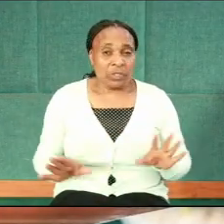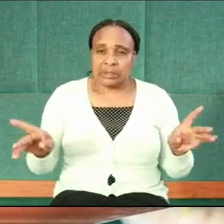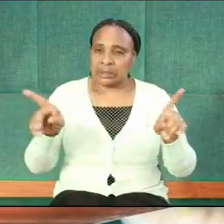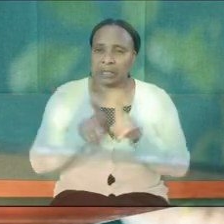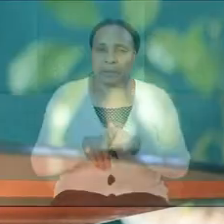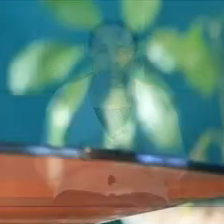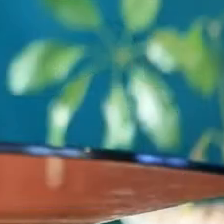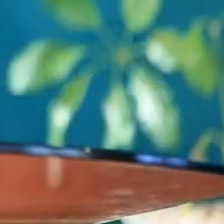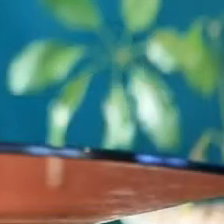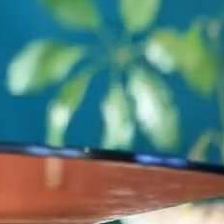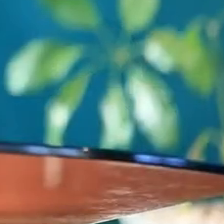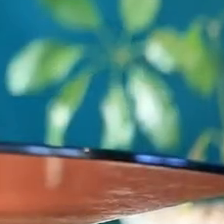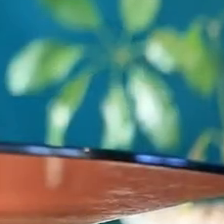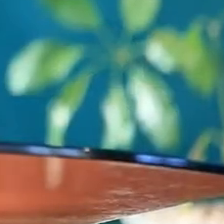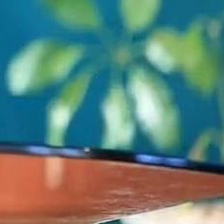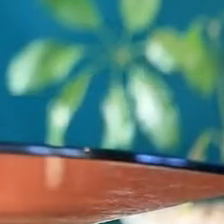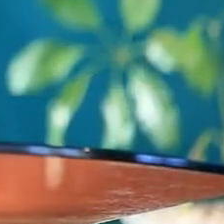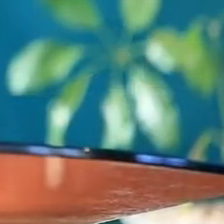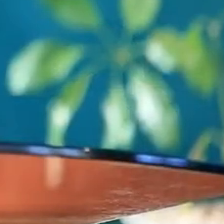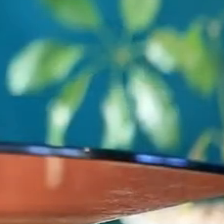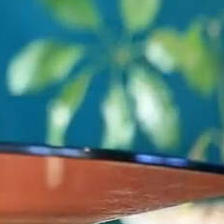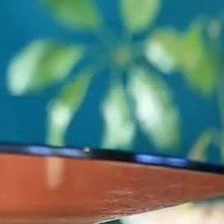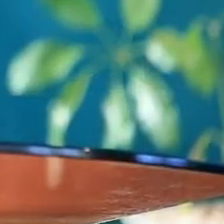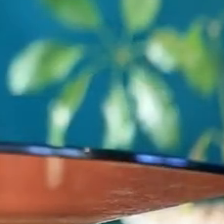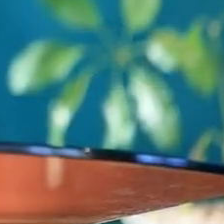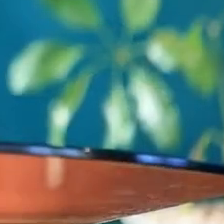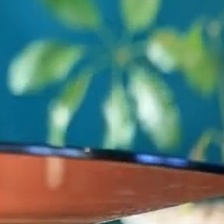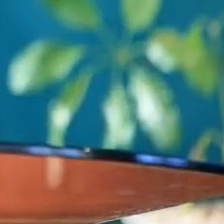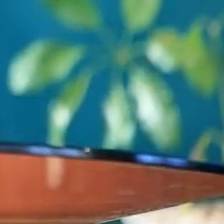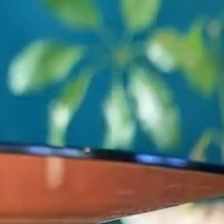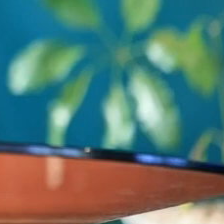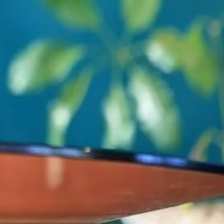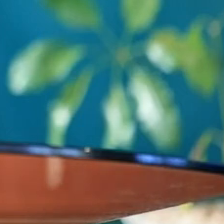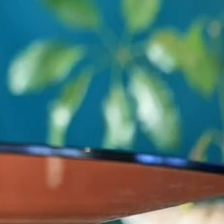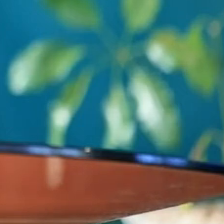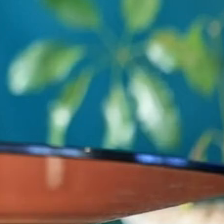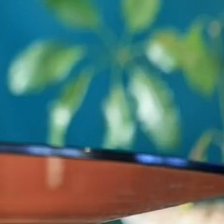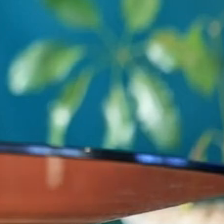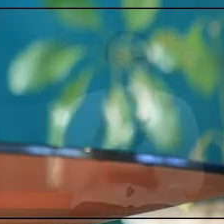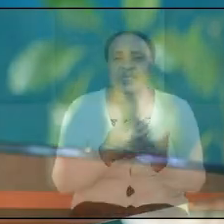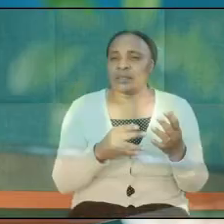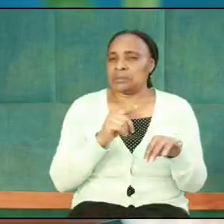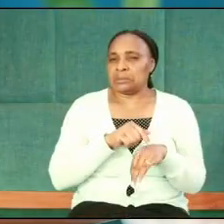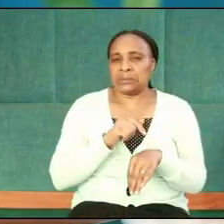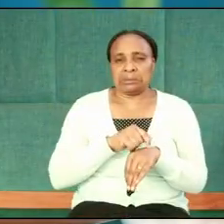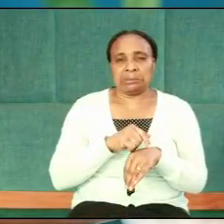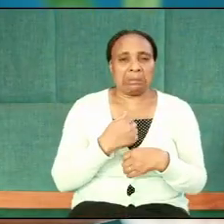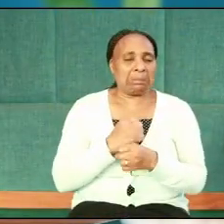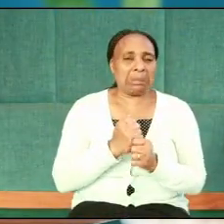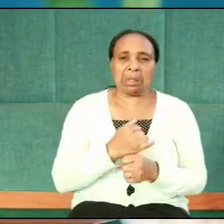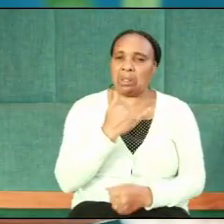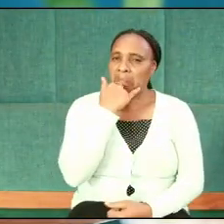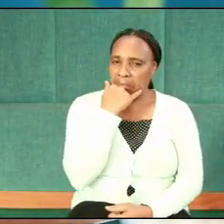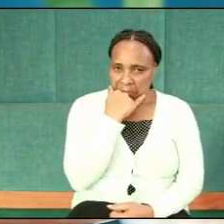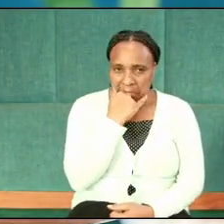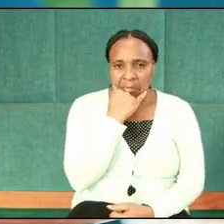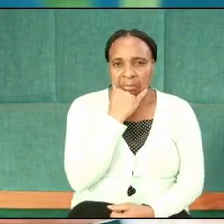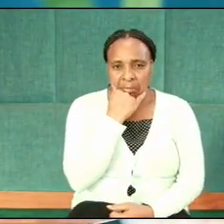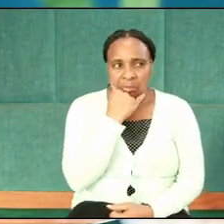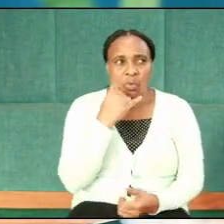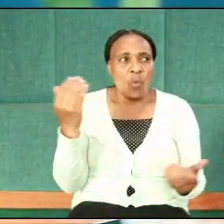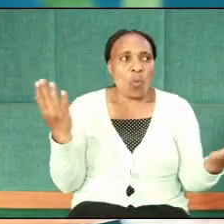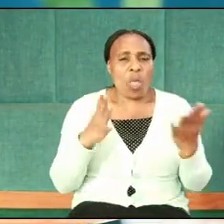And this is where I always say that sometimes we make a mistake whereby